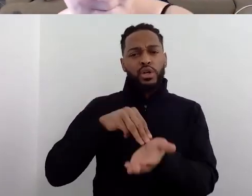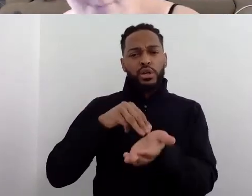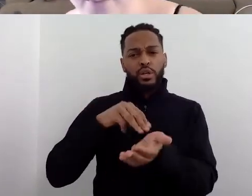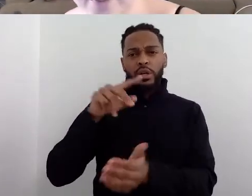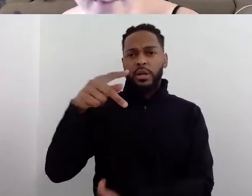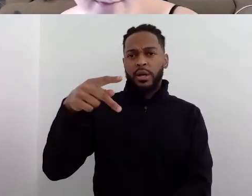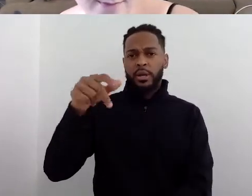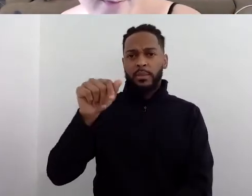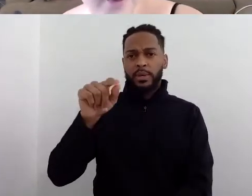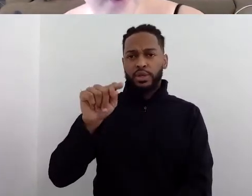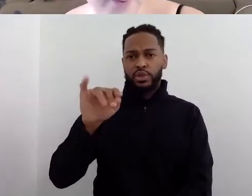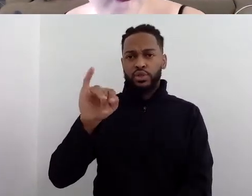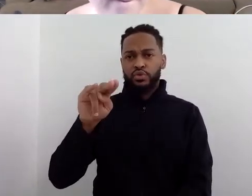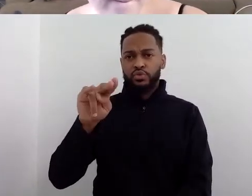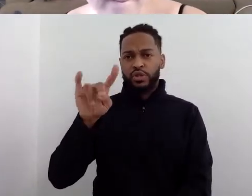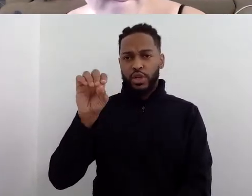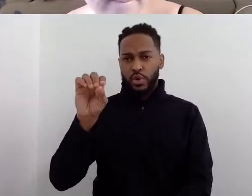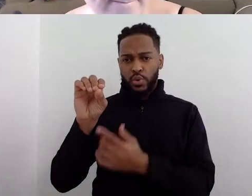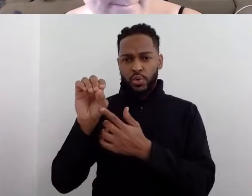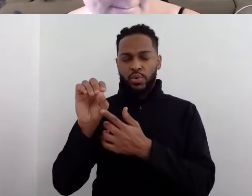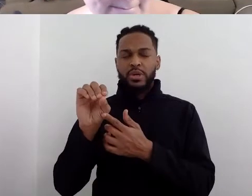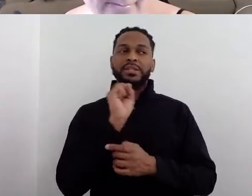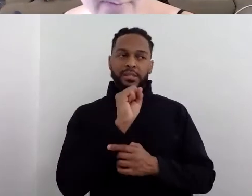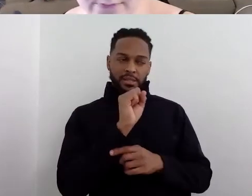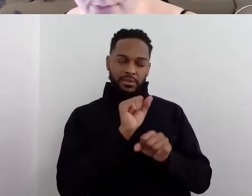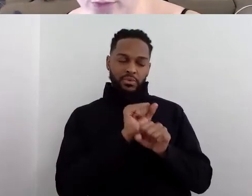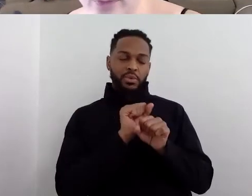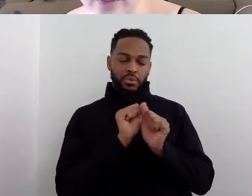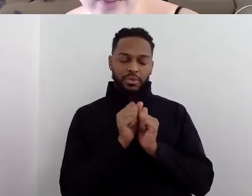by side or anything. His role is a bit different.